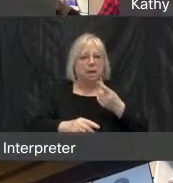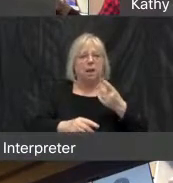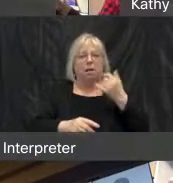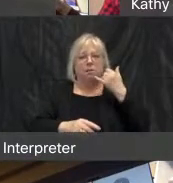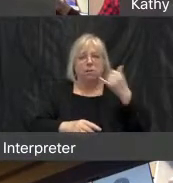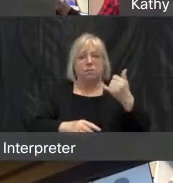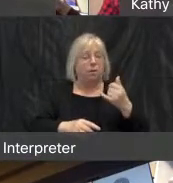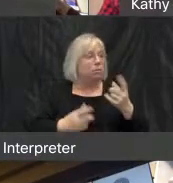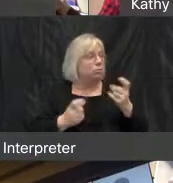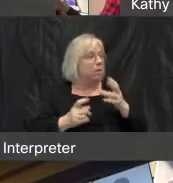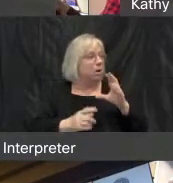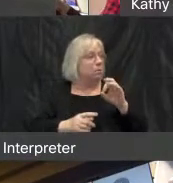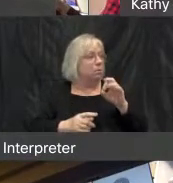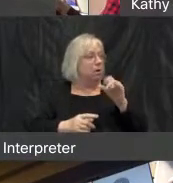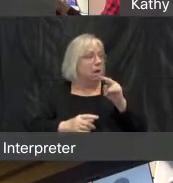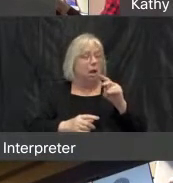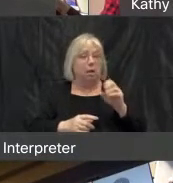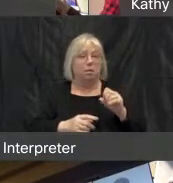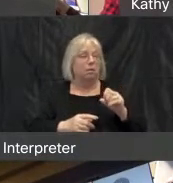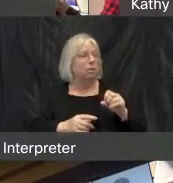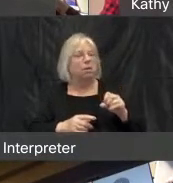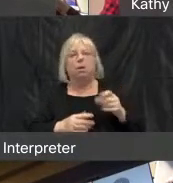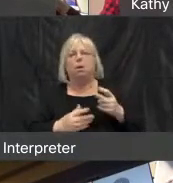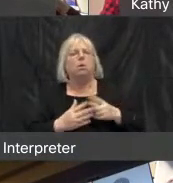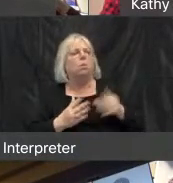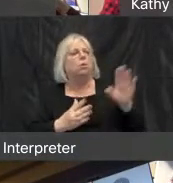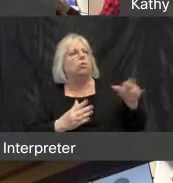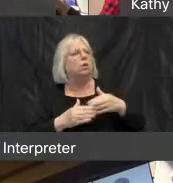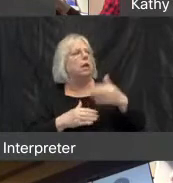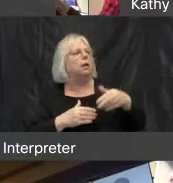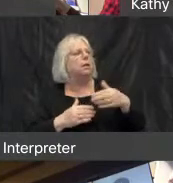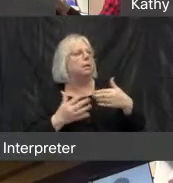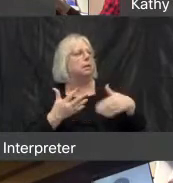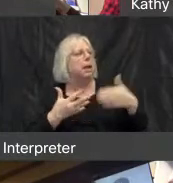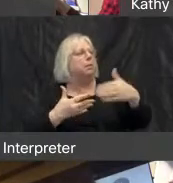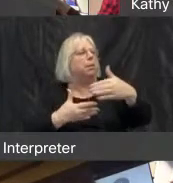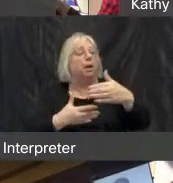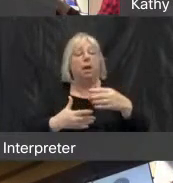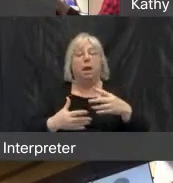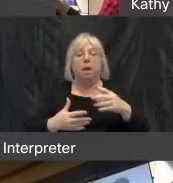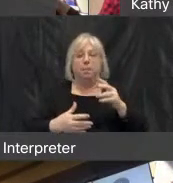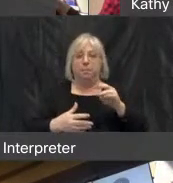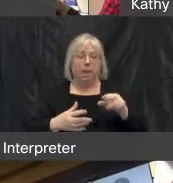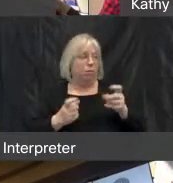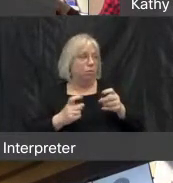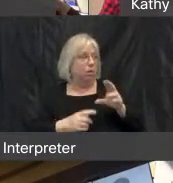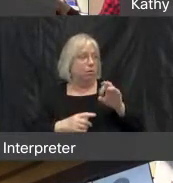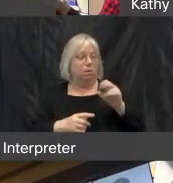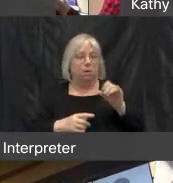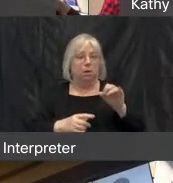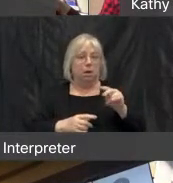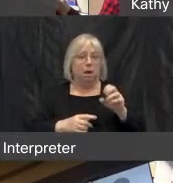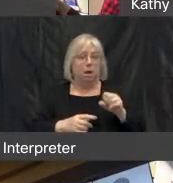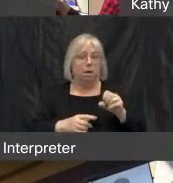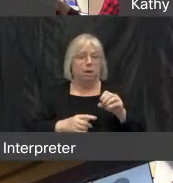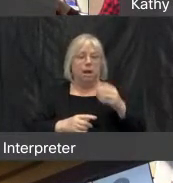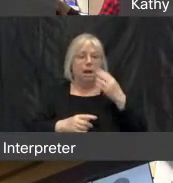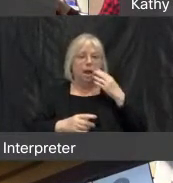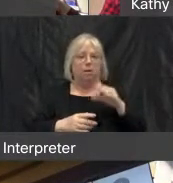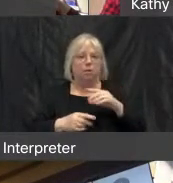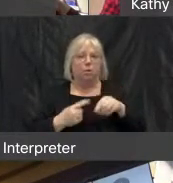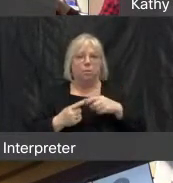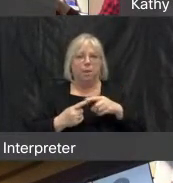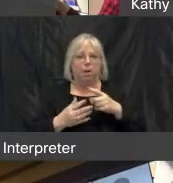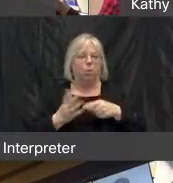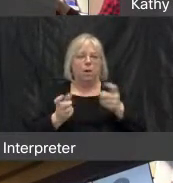share? What your next steps are? And Director Collins, if you also want to share, I'm not privy to what